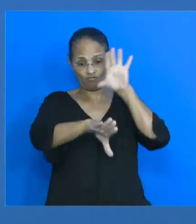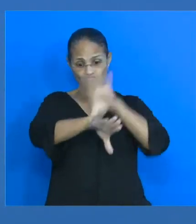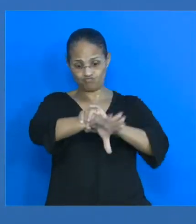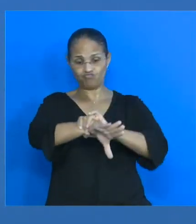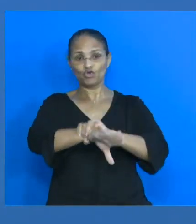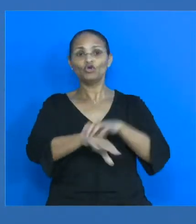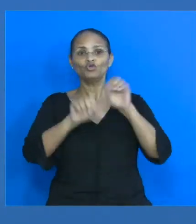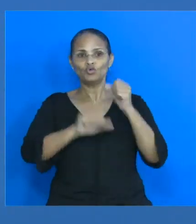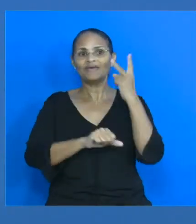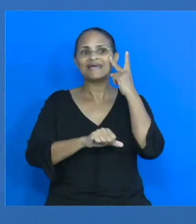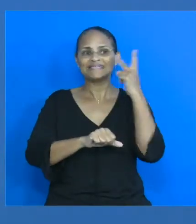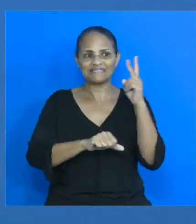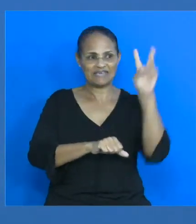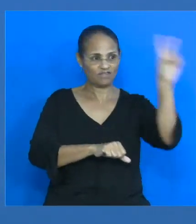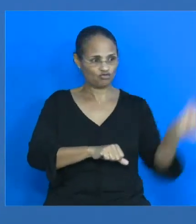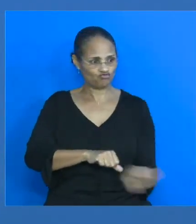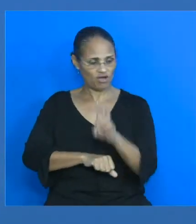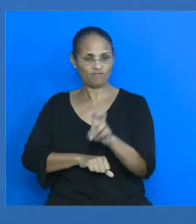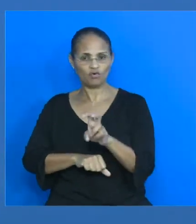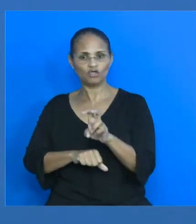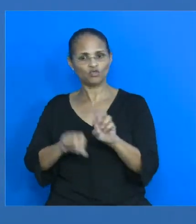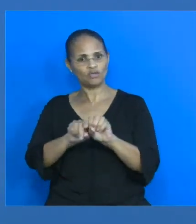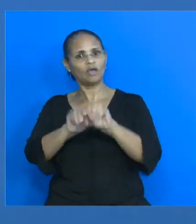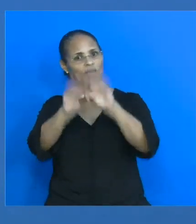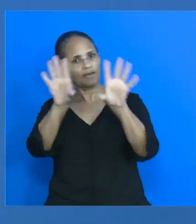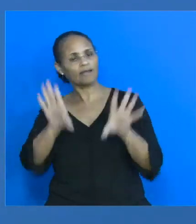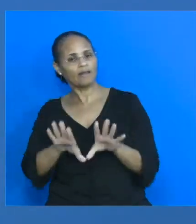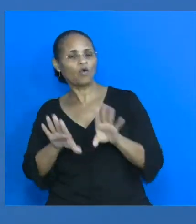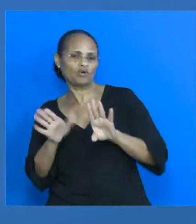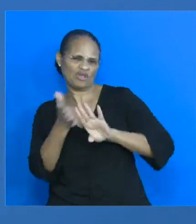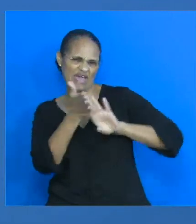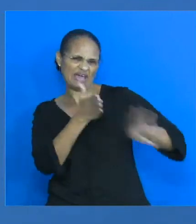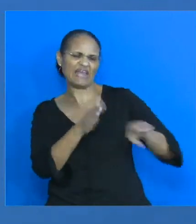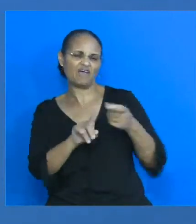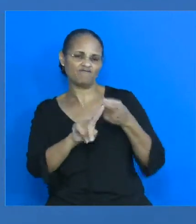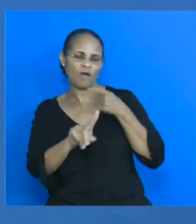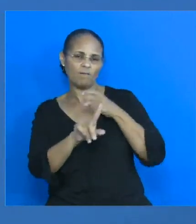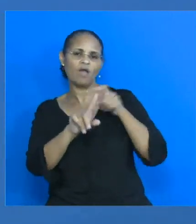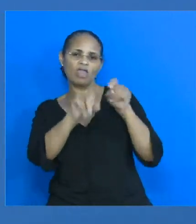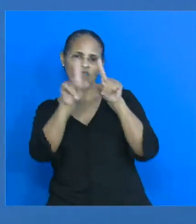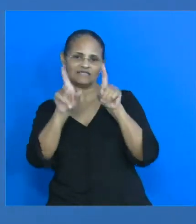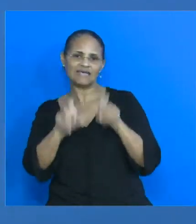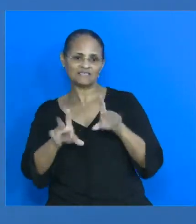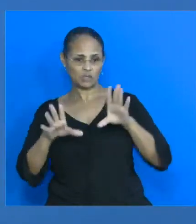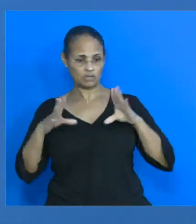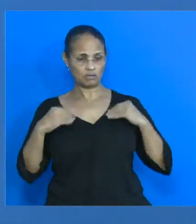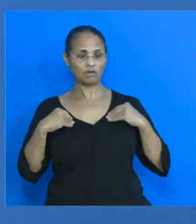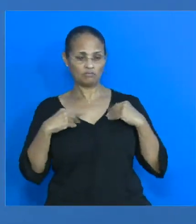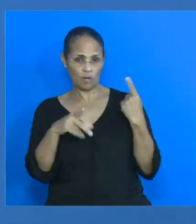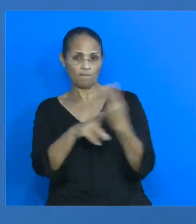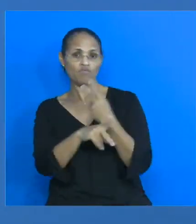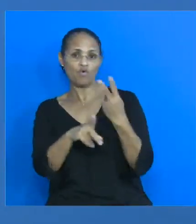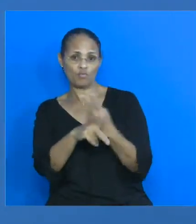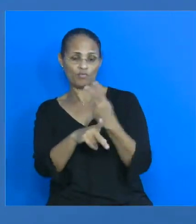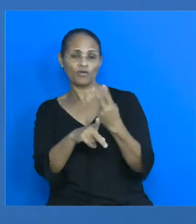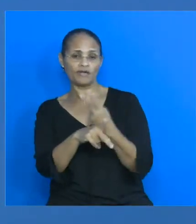can see that this person traveled until they get cleared from their test, so that persons can adopt the appropriate